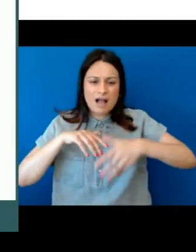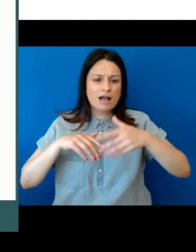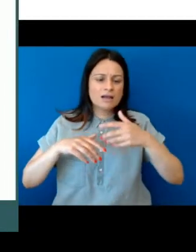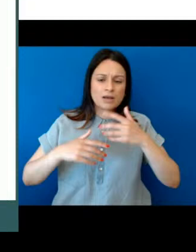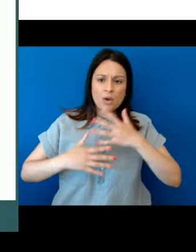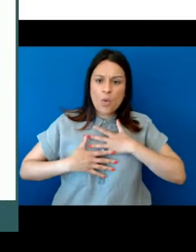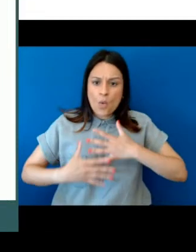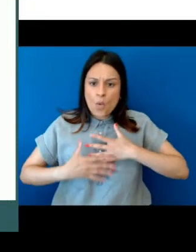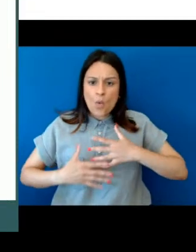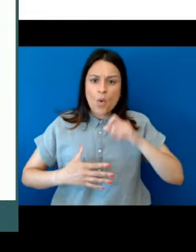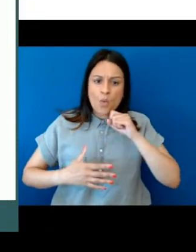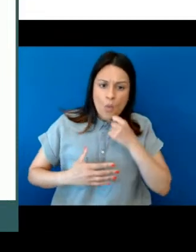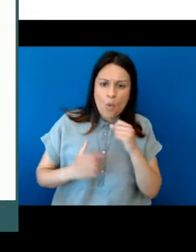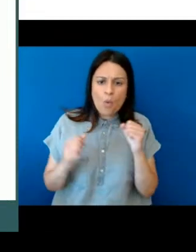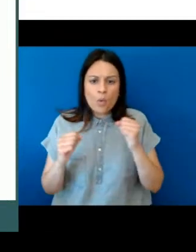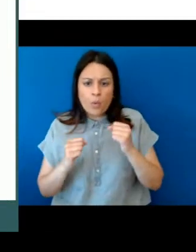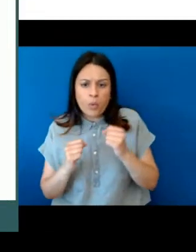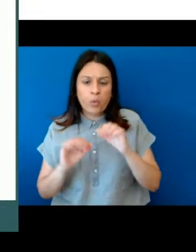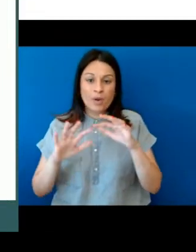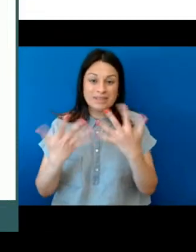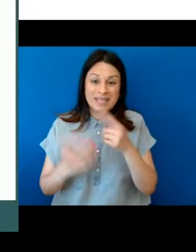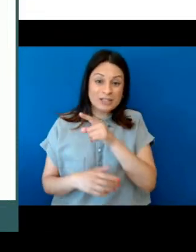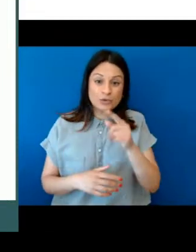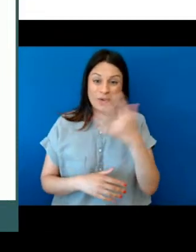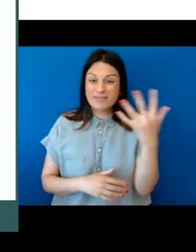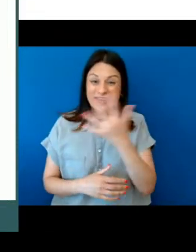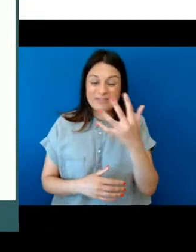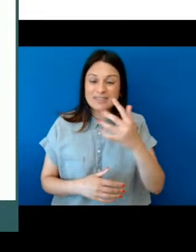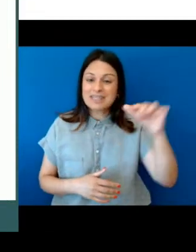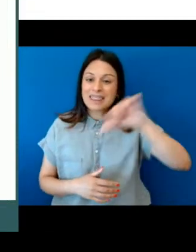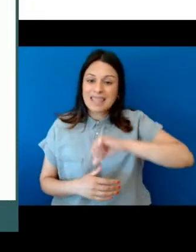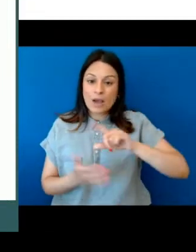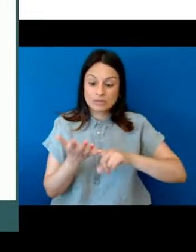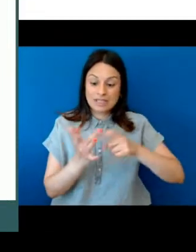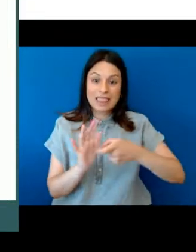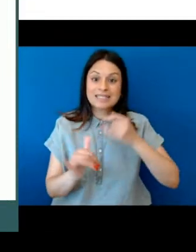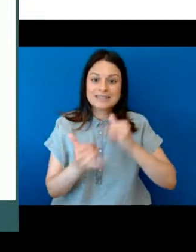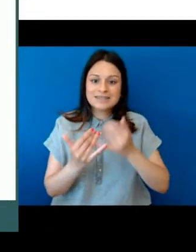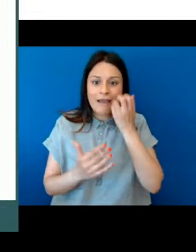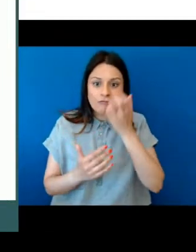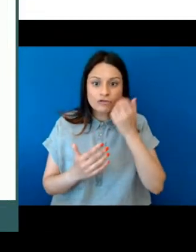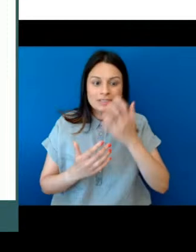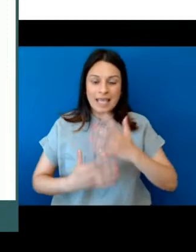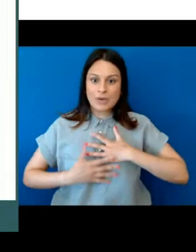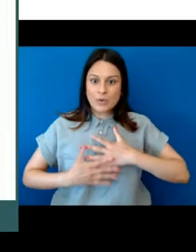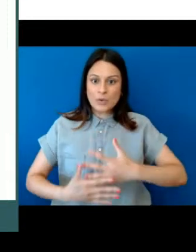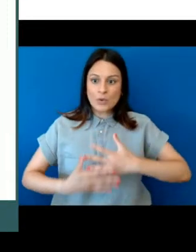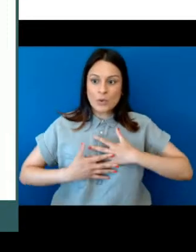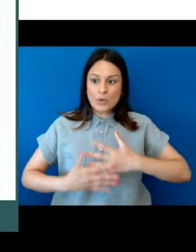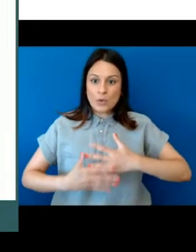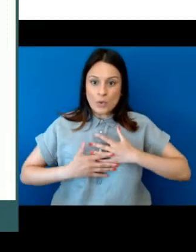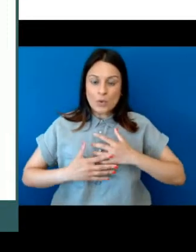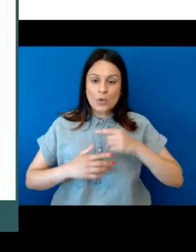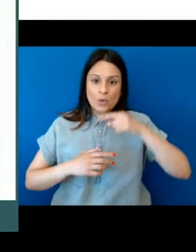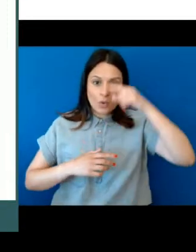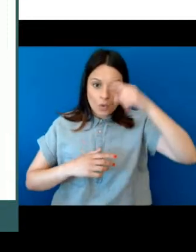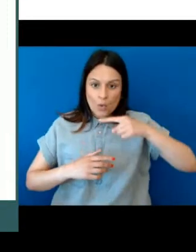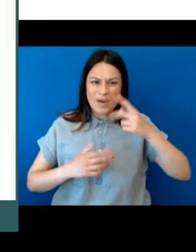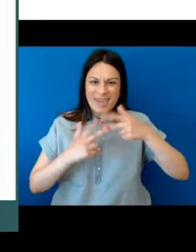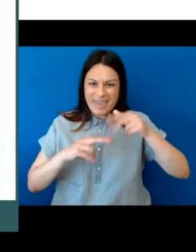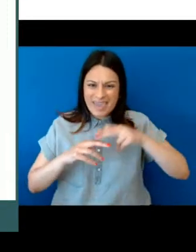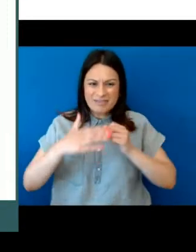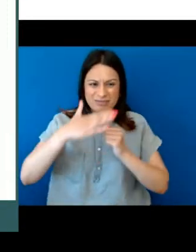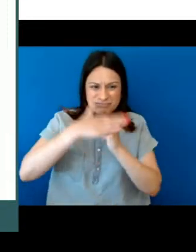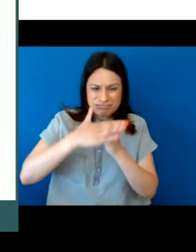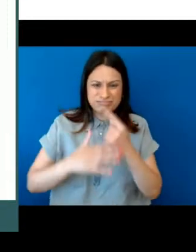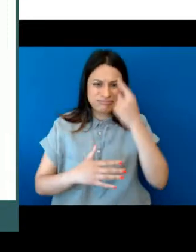between 10 and 15,000 litres of air for you every day. If it's not working properly, dirty, polluted air